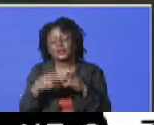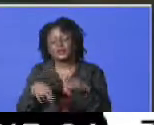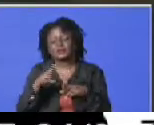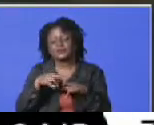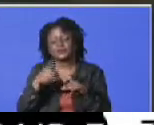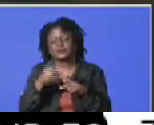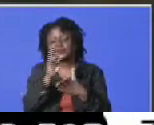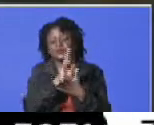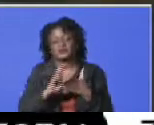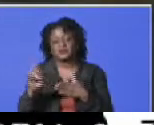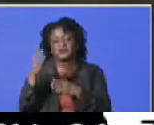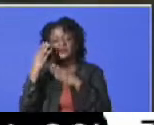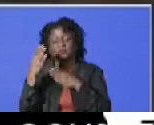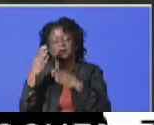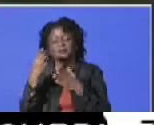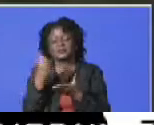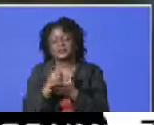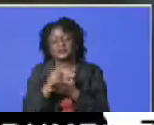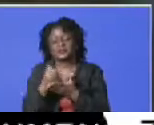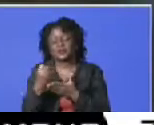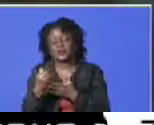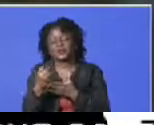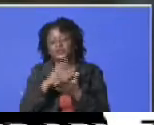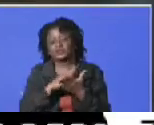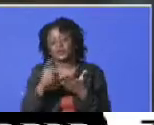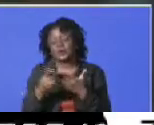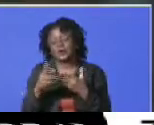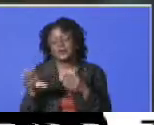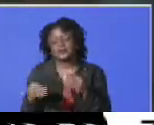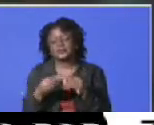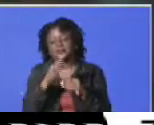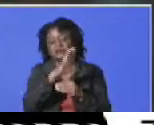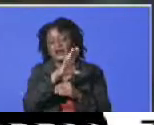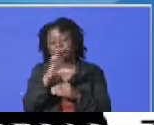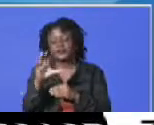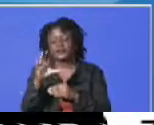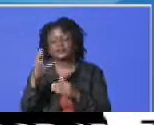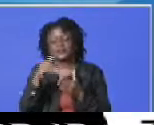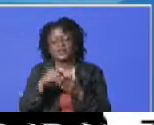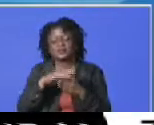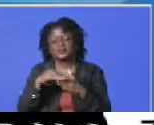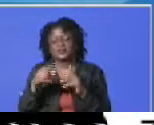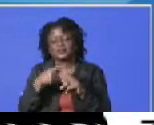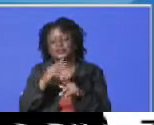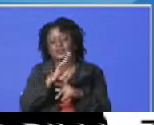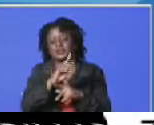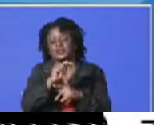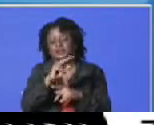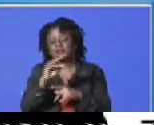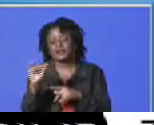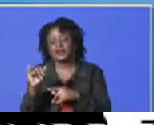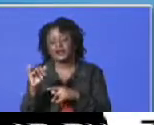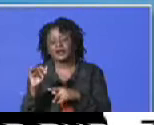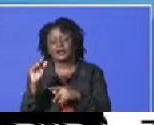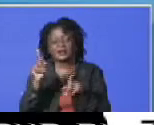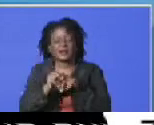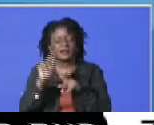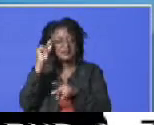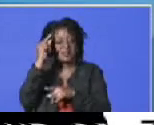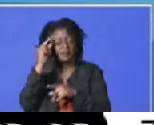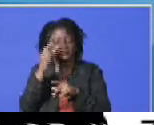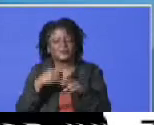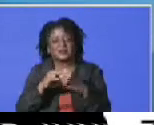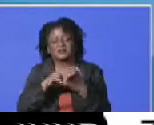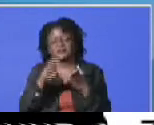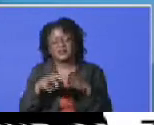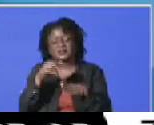University of the Bahamas' scholarship initiative and an additional $500,000 to BTVI. As government invests in infrastructural